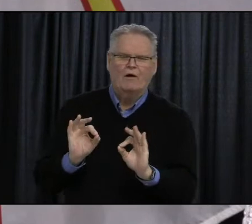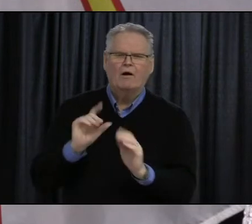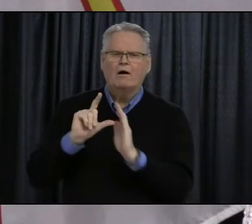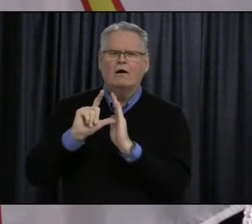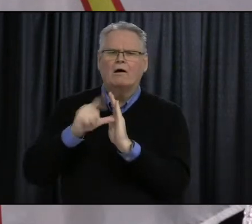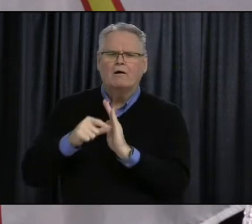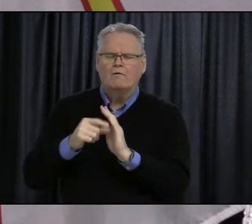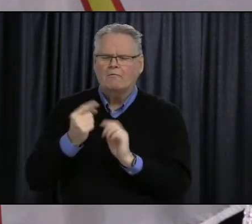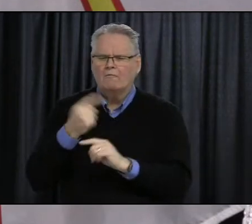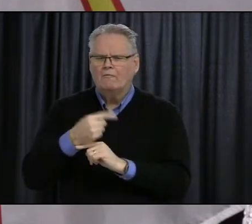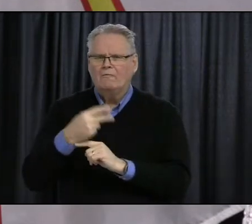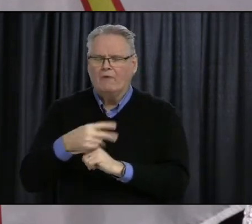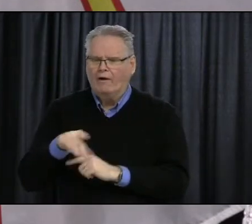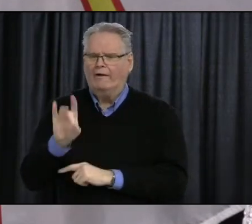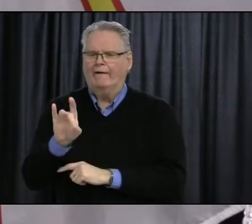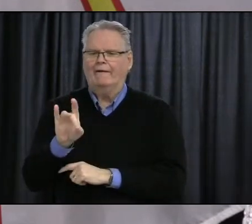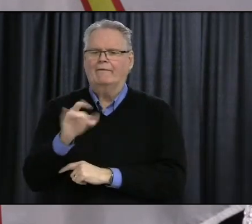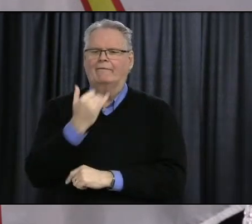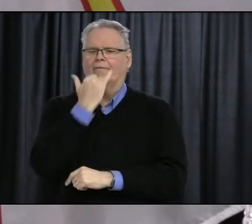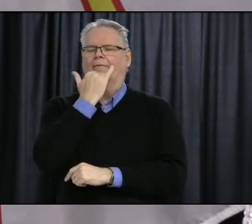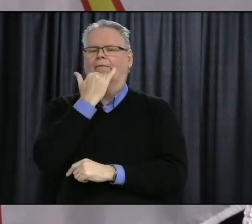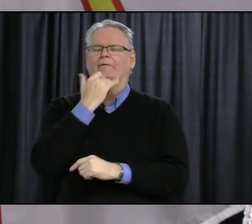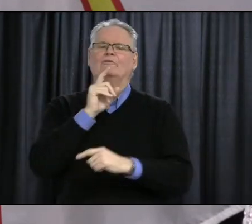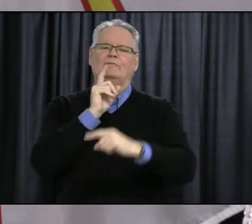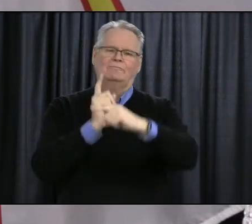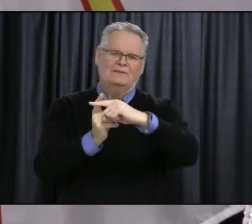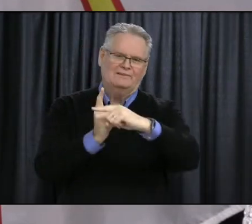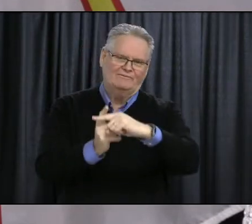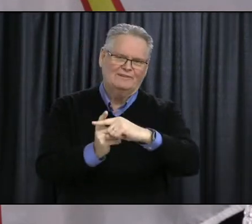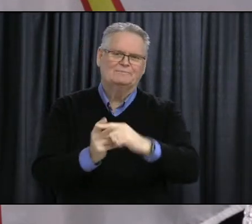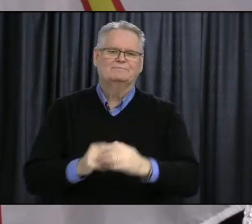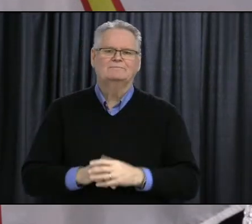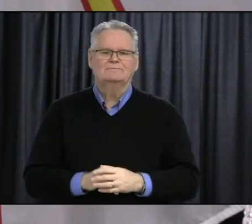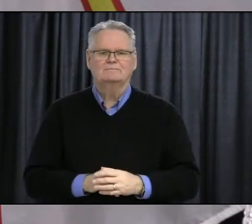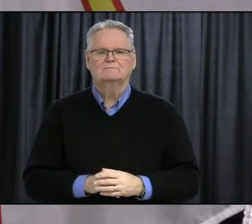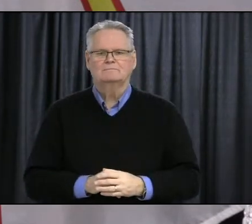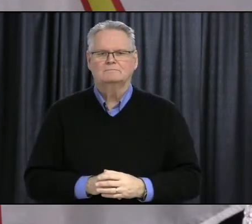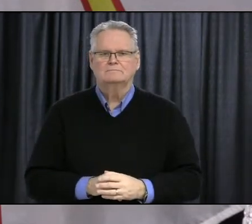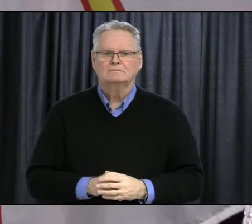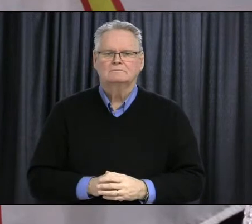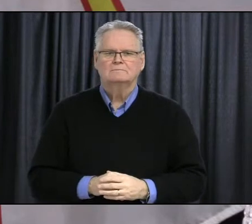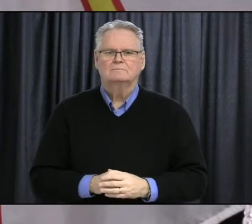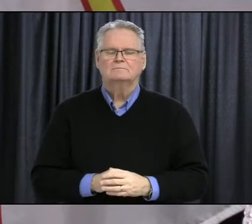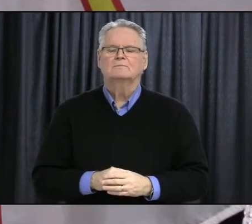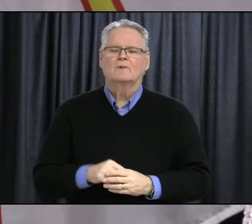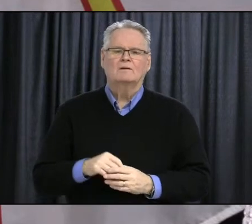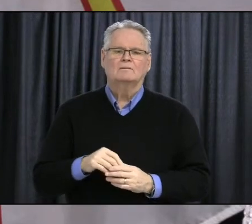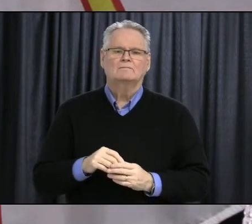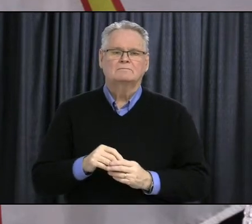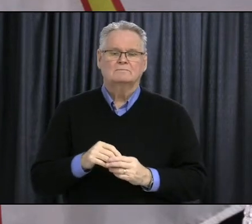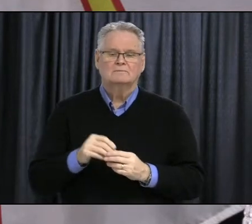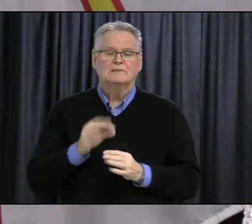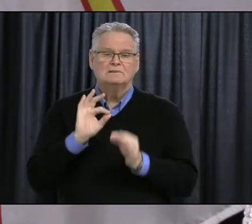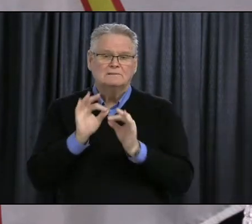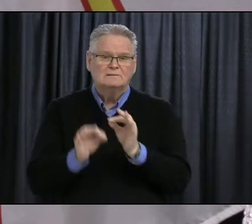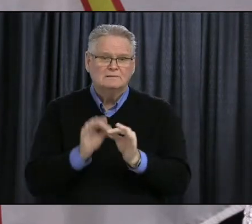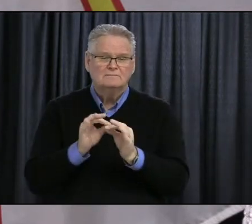Provinces across Canada, including some in Atlantic Canada, are reporting COVID-19 variants of concern.